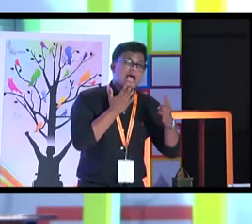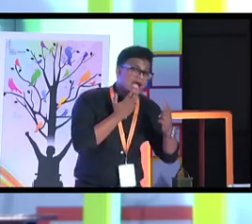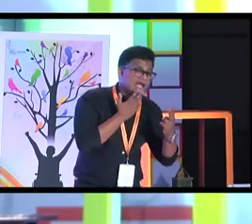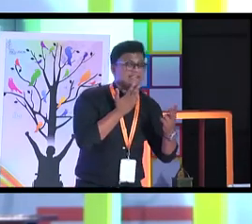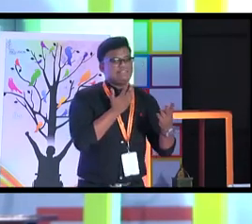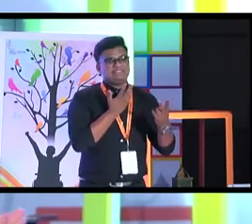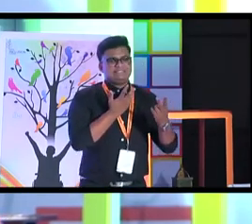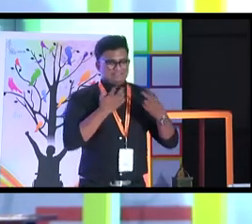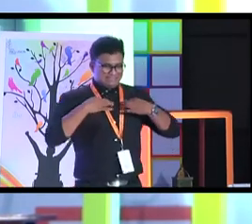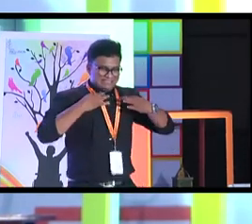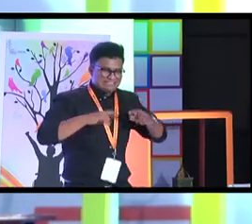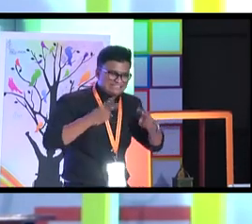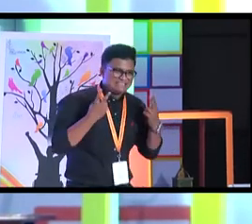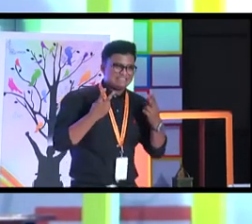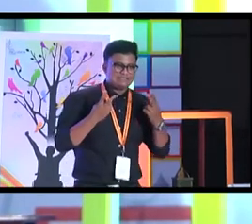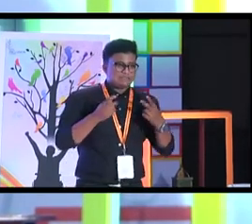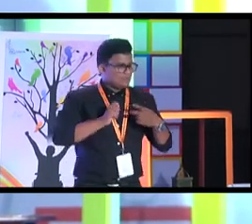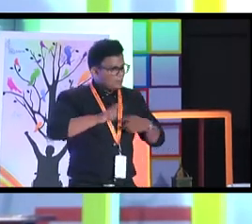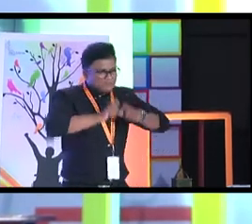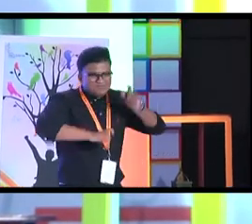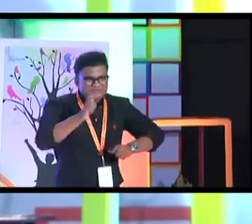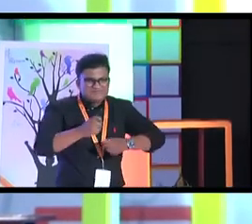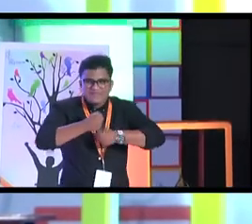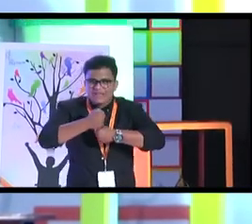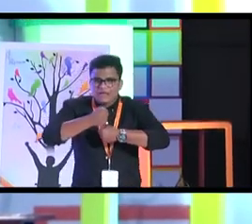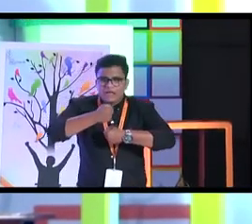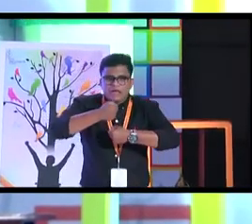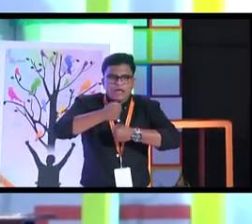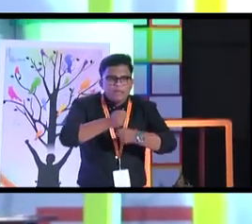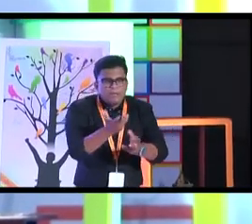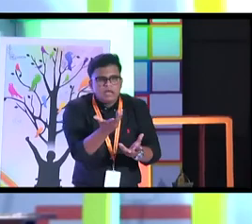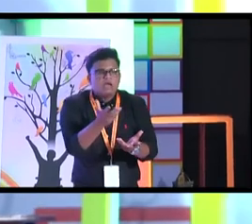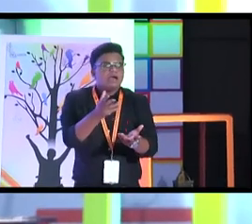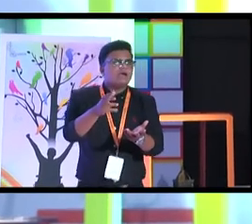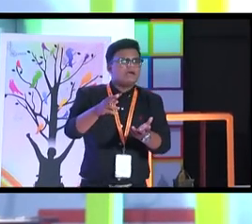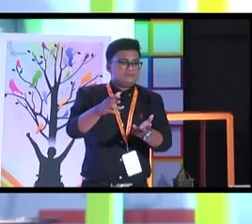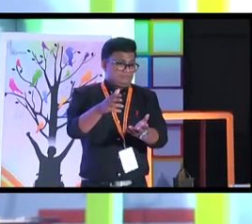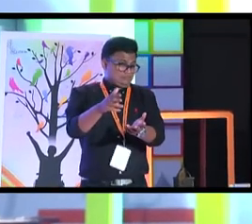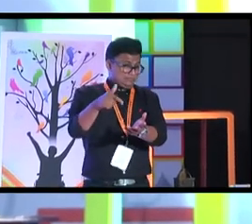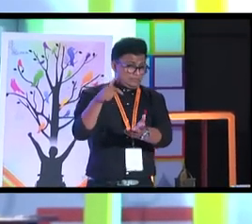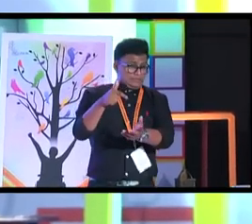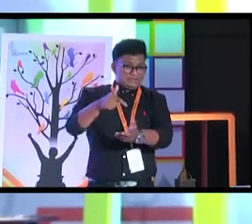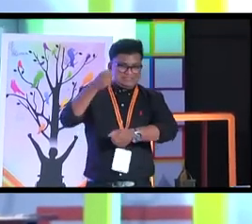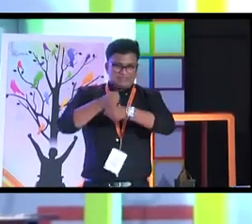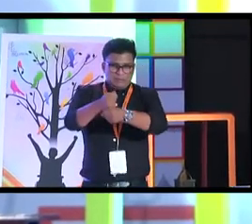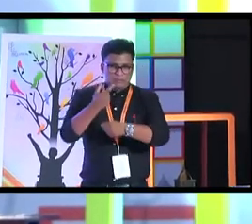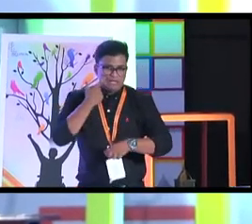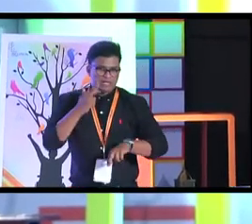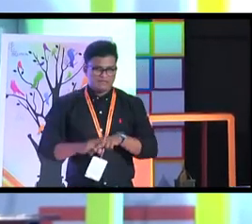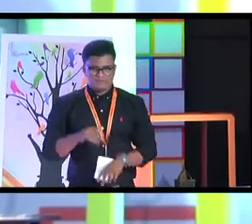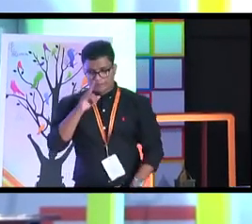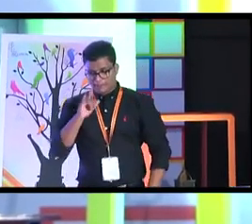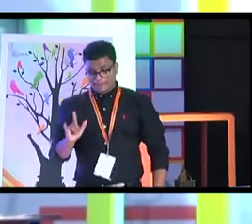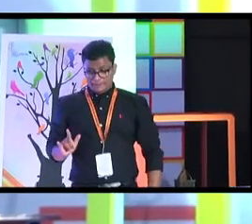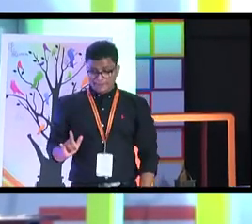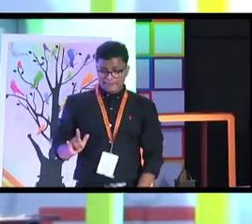everything. So we have gifting items for everybody. Even for your secret Valentine, we can ship it off wherever you want. Won't be a